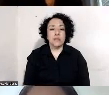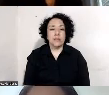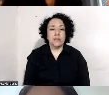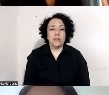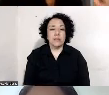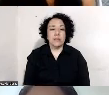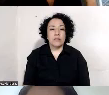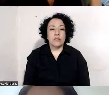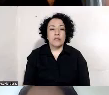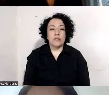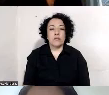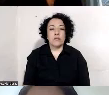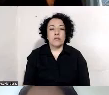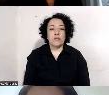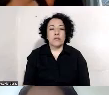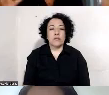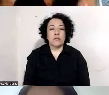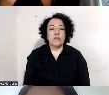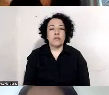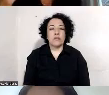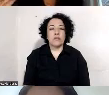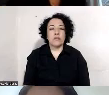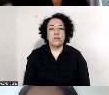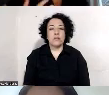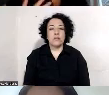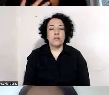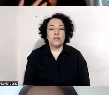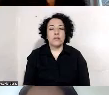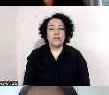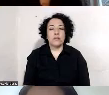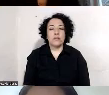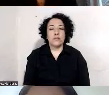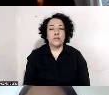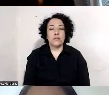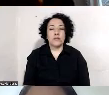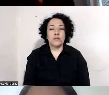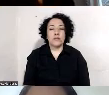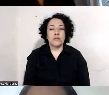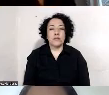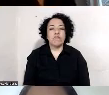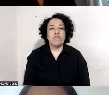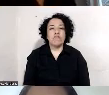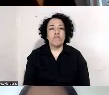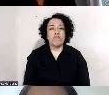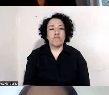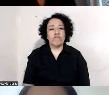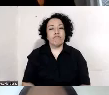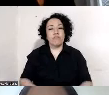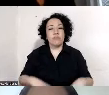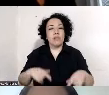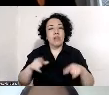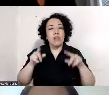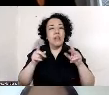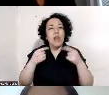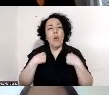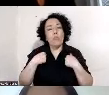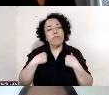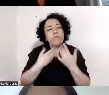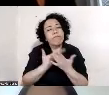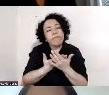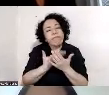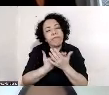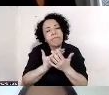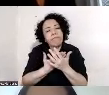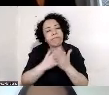called twice exceptional, both talents and disabilities as well. Então, a definição que eu cheguei nas minhas